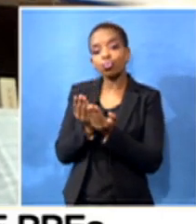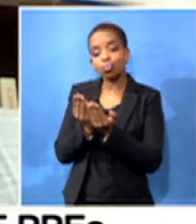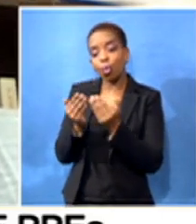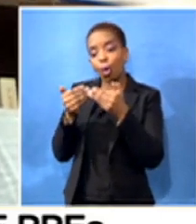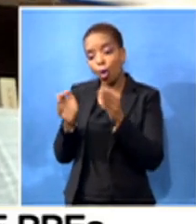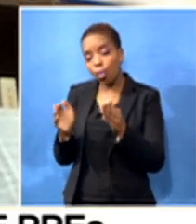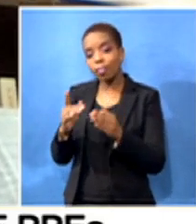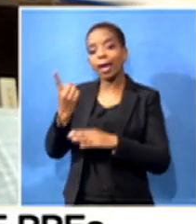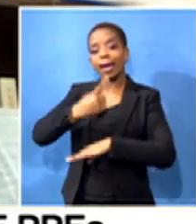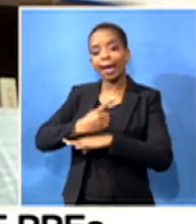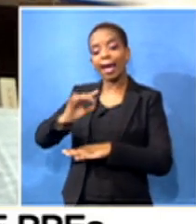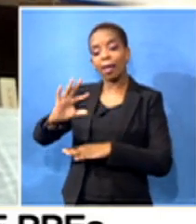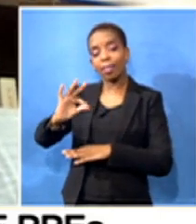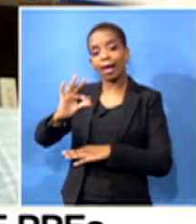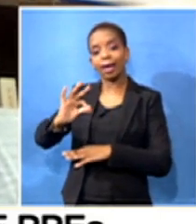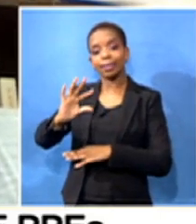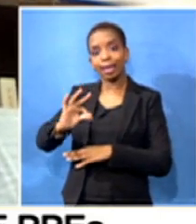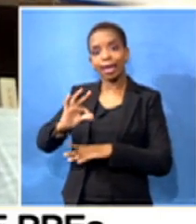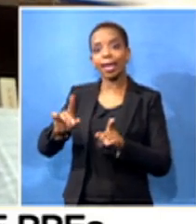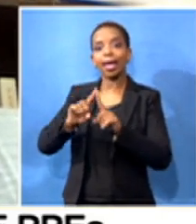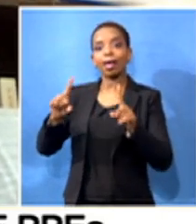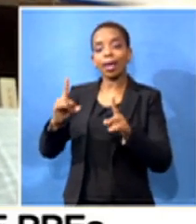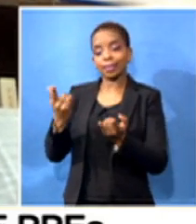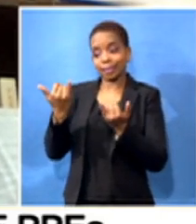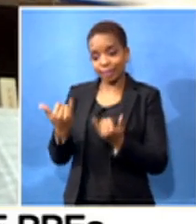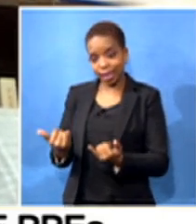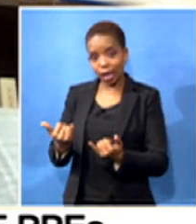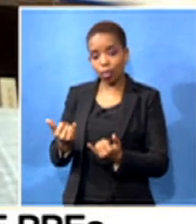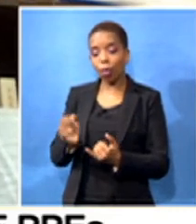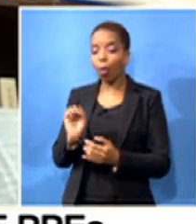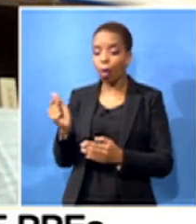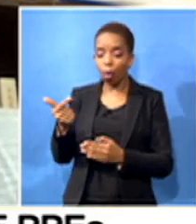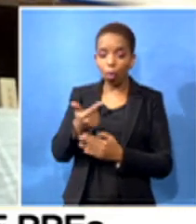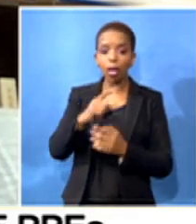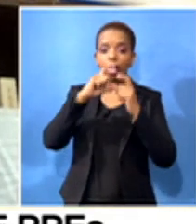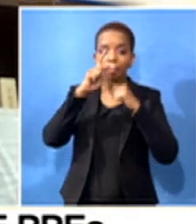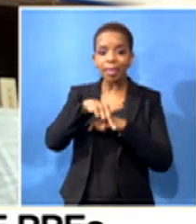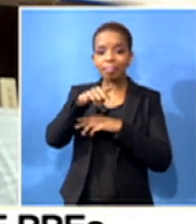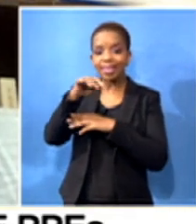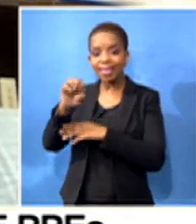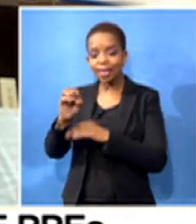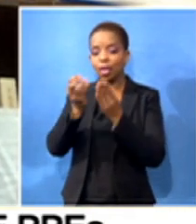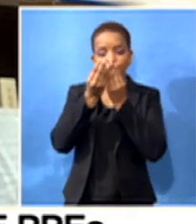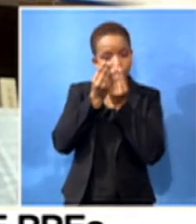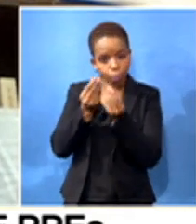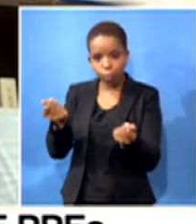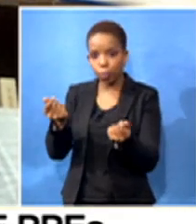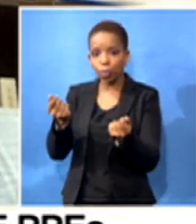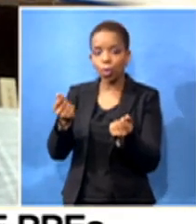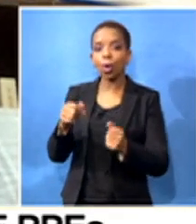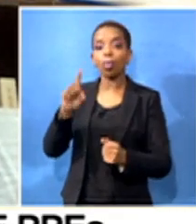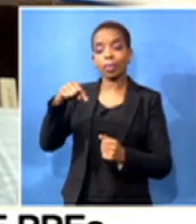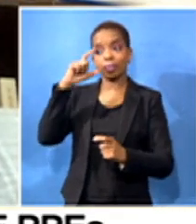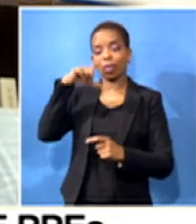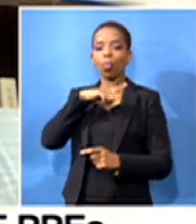now there is all this PPE that's been taken, and you must have been aware of some kind of cost, because inside the statement you said